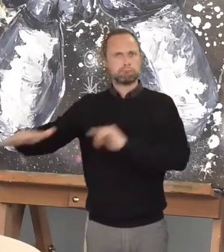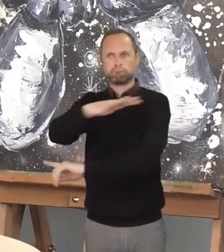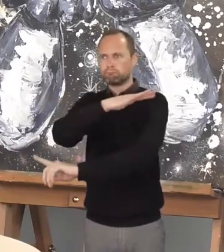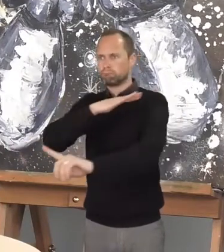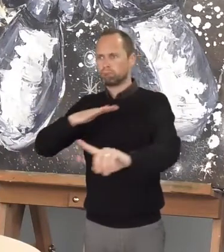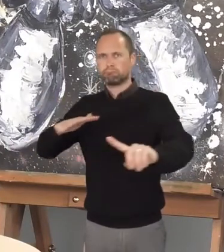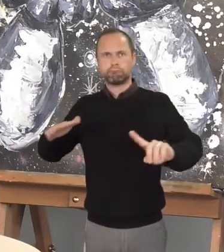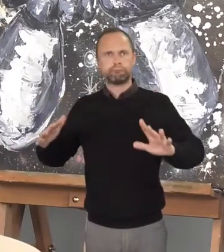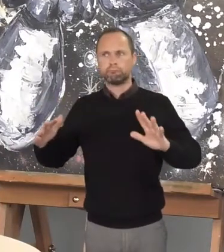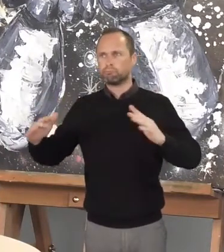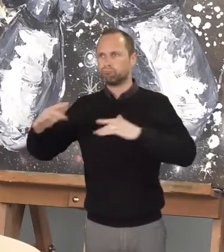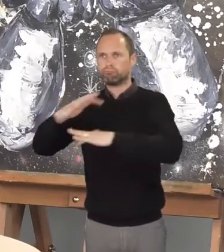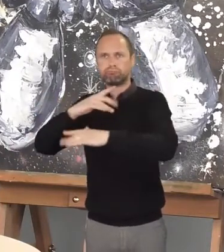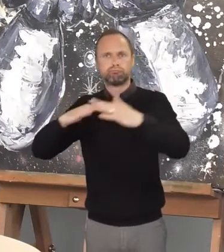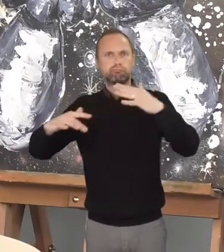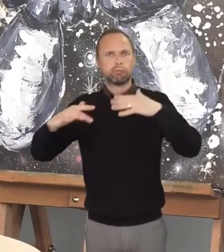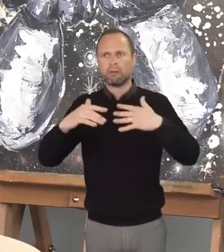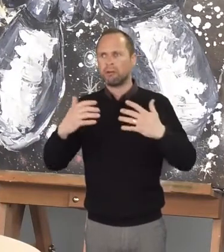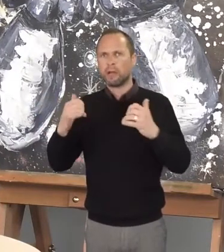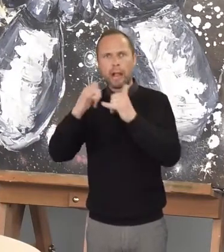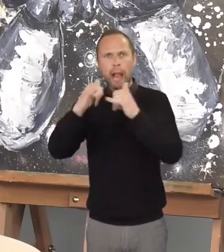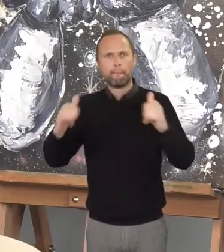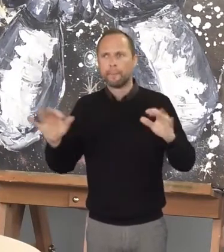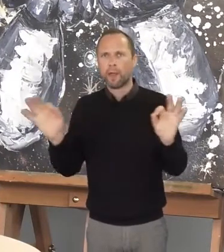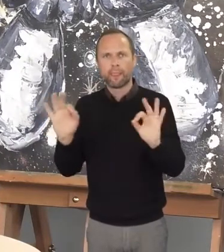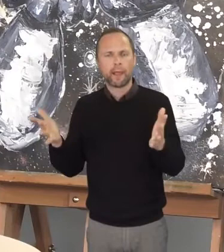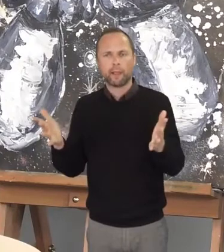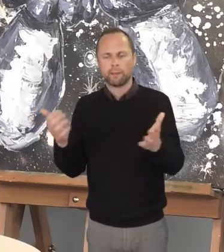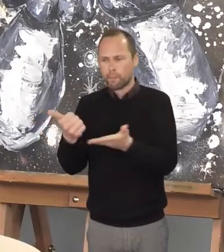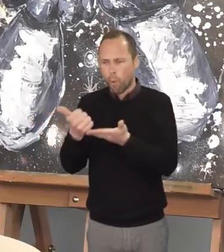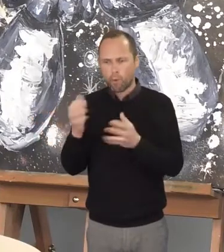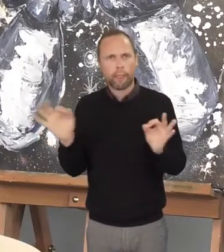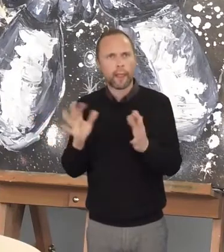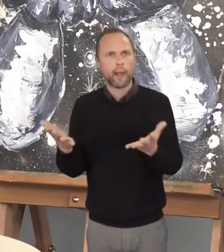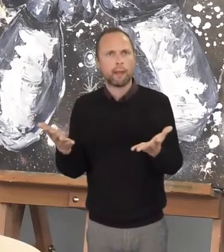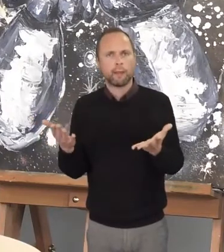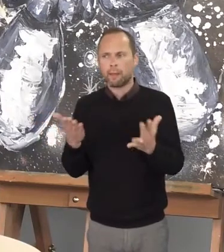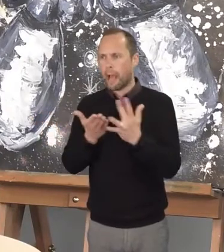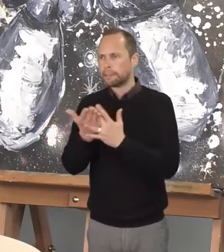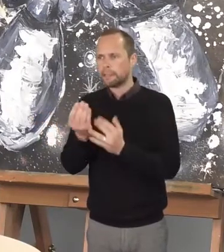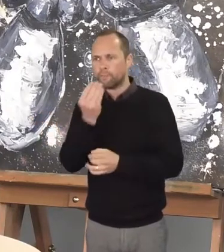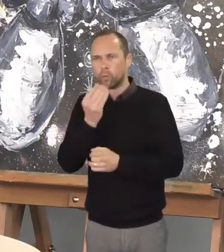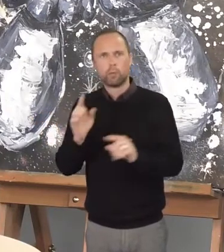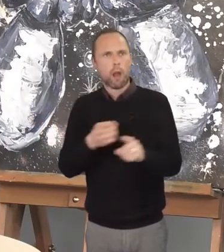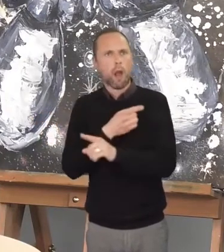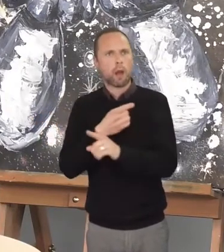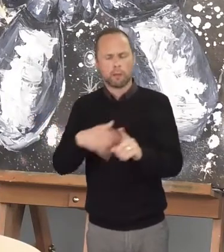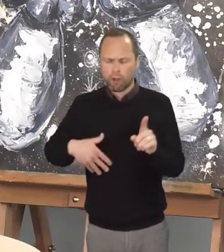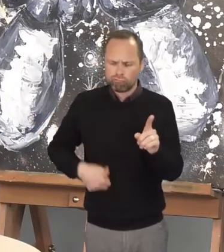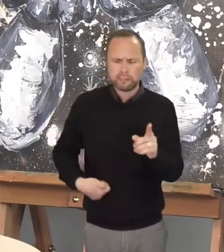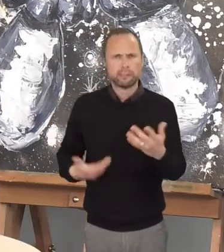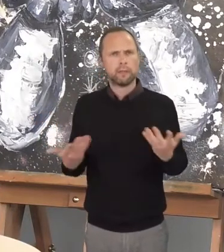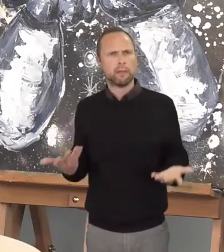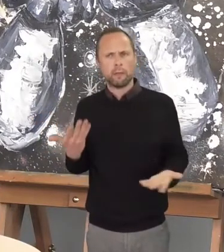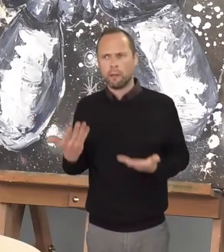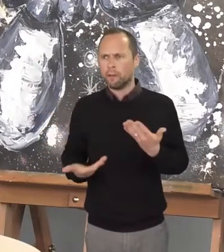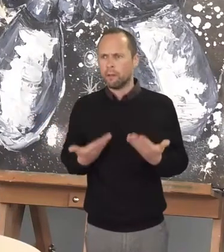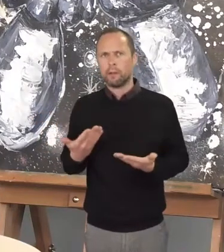to get to a refugee camp, and therefore she wasn't actually able to access some of the food that was on offer there.